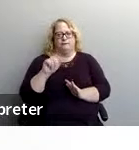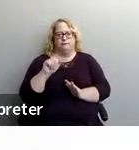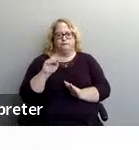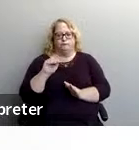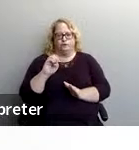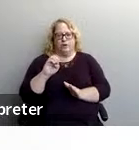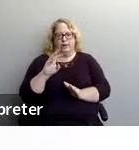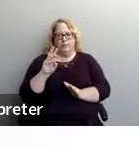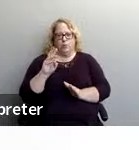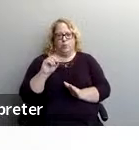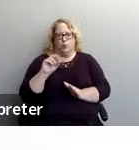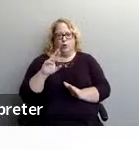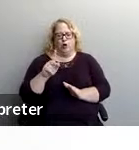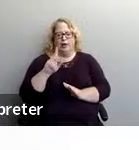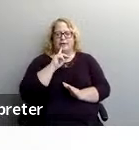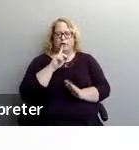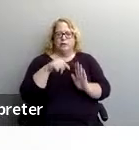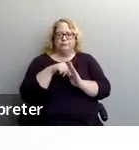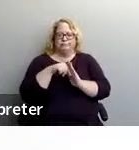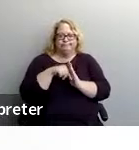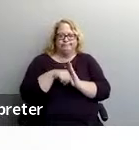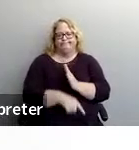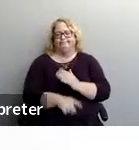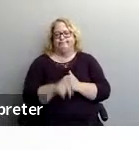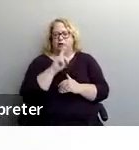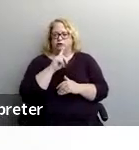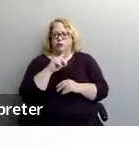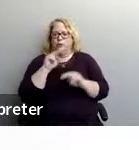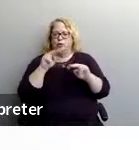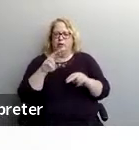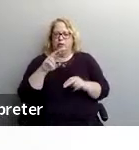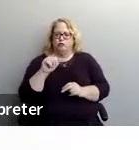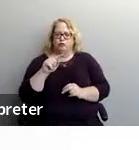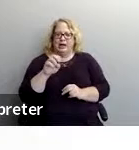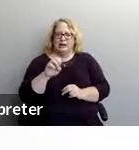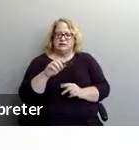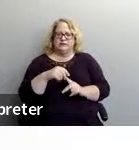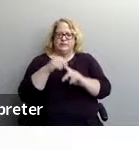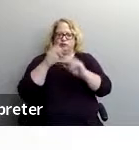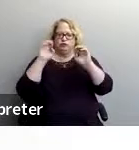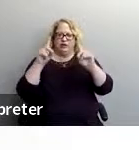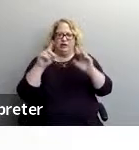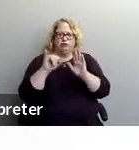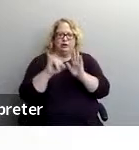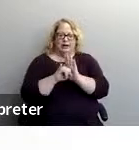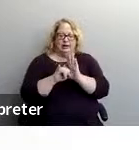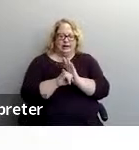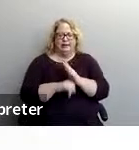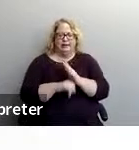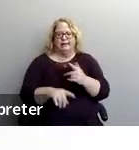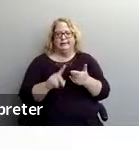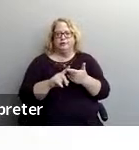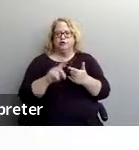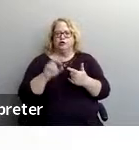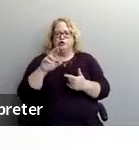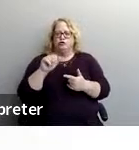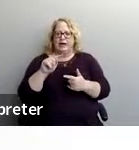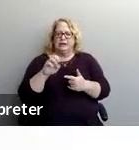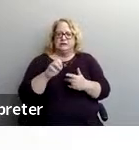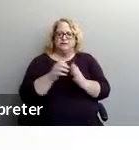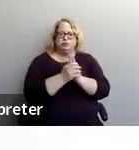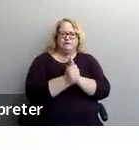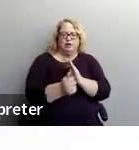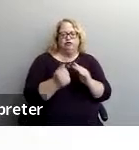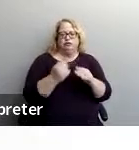that framework really delves into ensuring that we look at the rates of special education identification, rates of proficiency